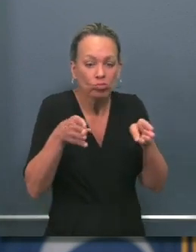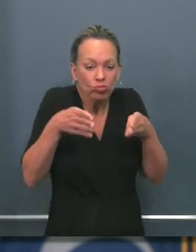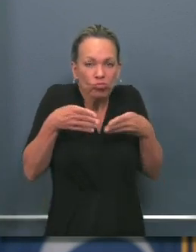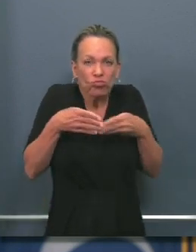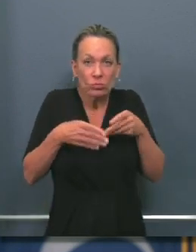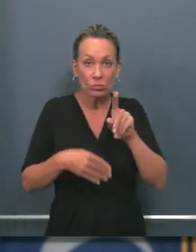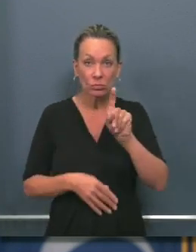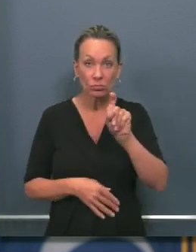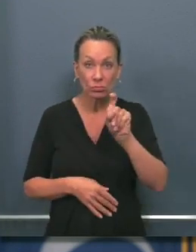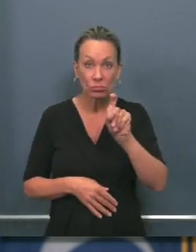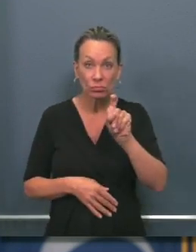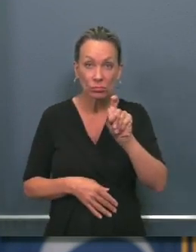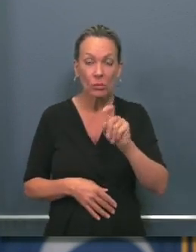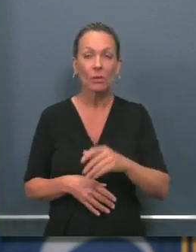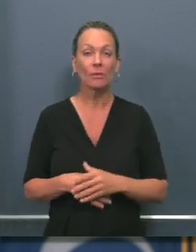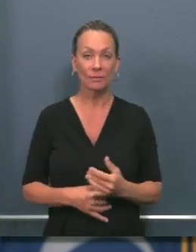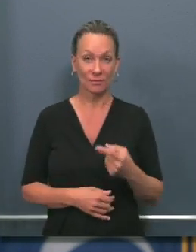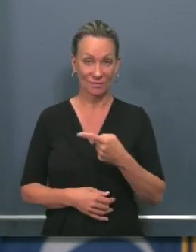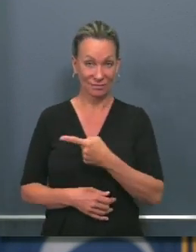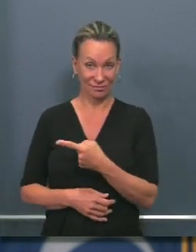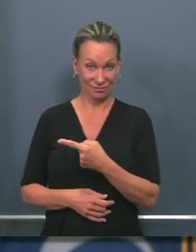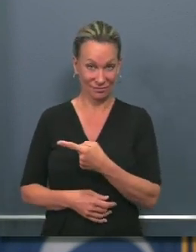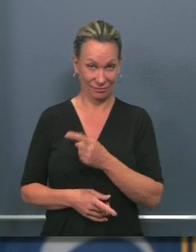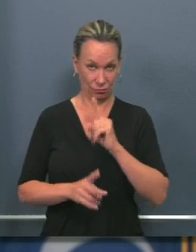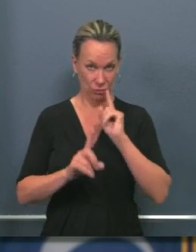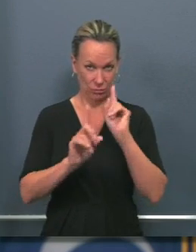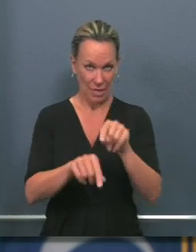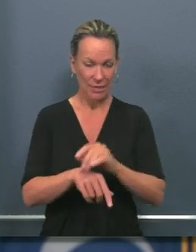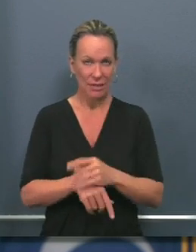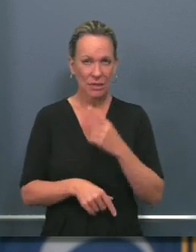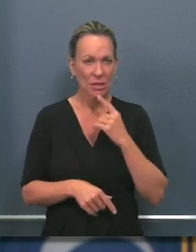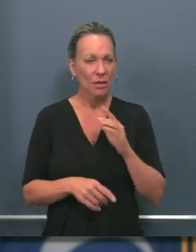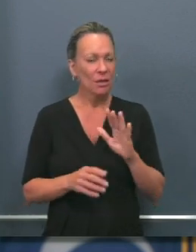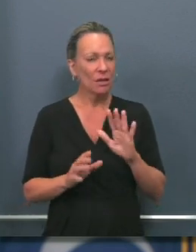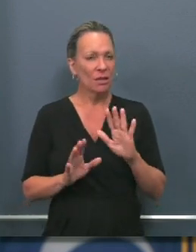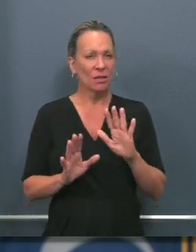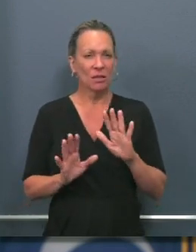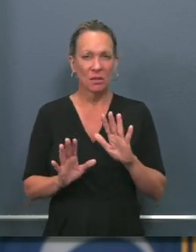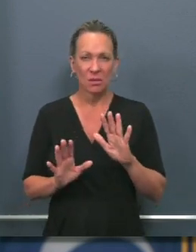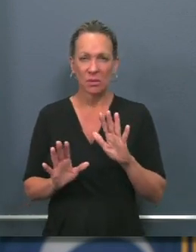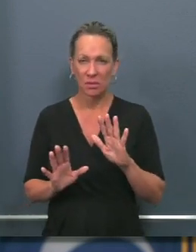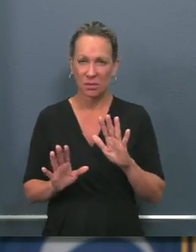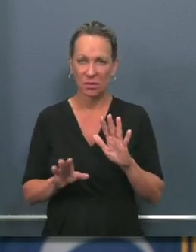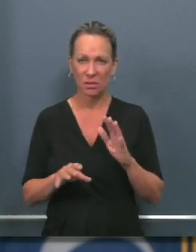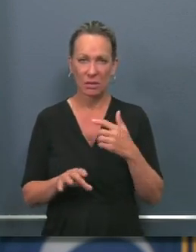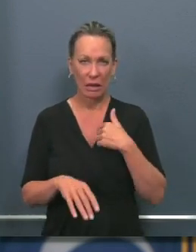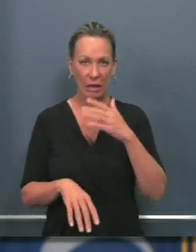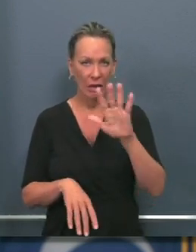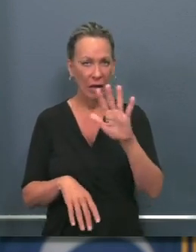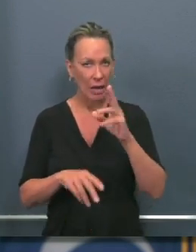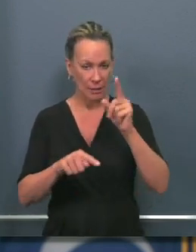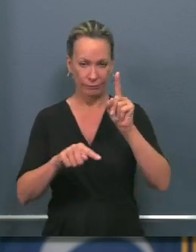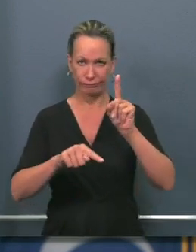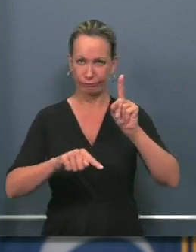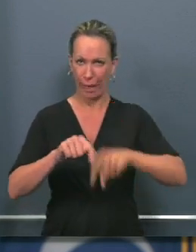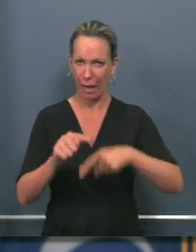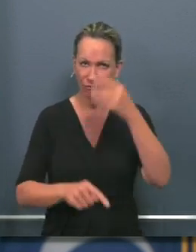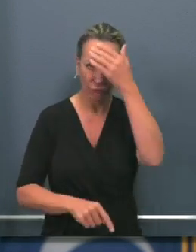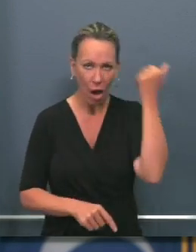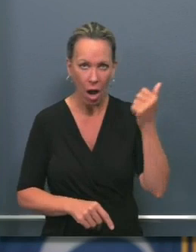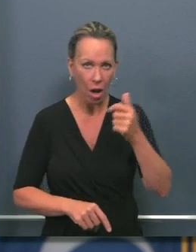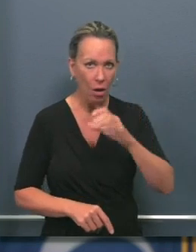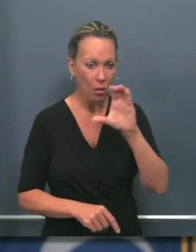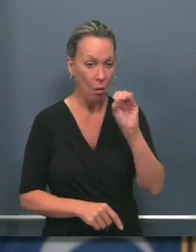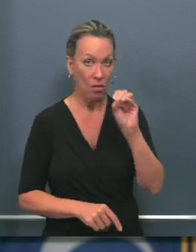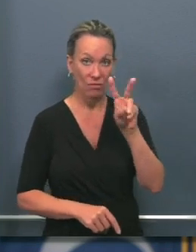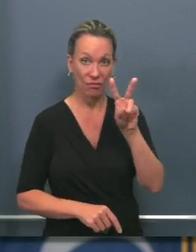with amnesia, that we forget the past, we forget the fact that we're meeting a mark of shame in this country, that